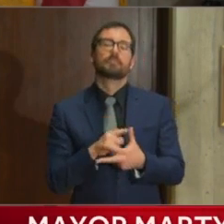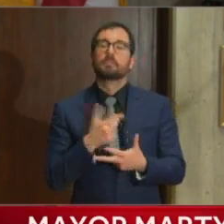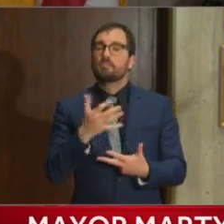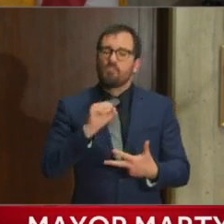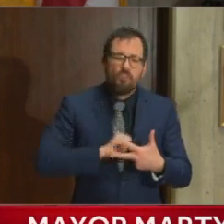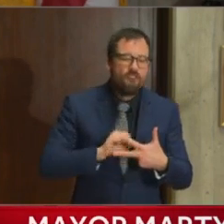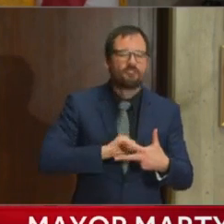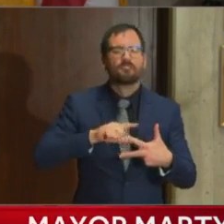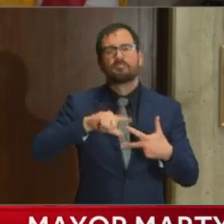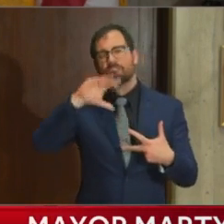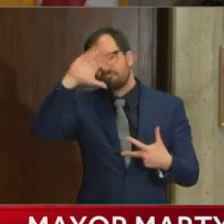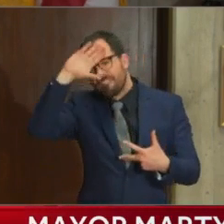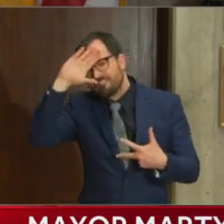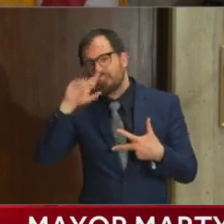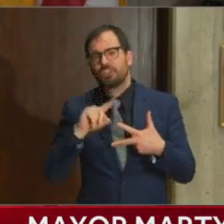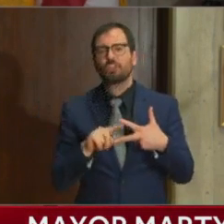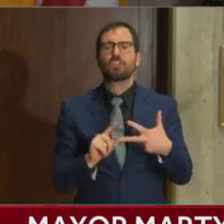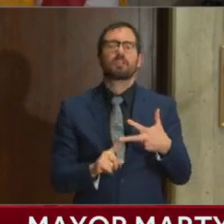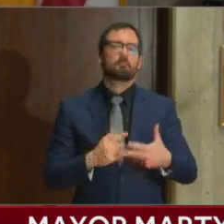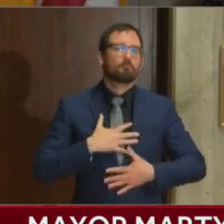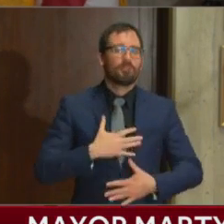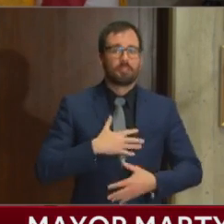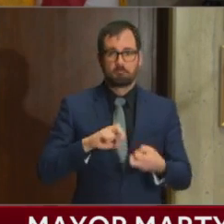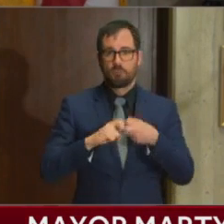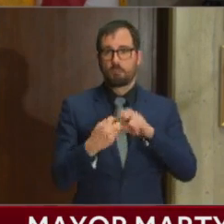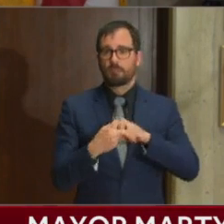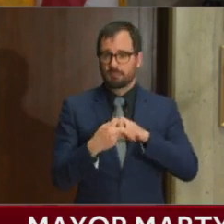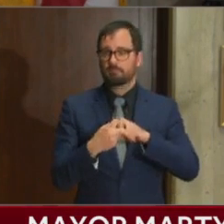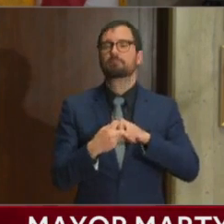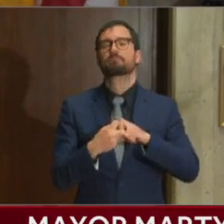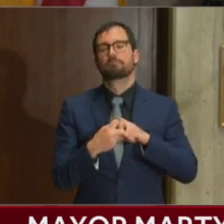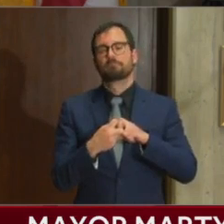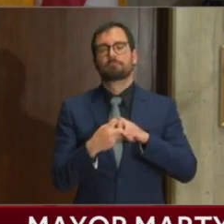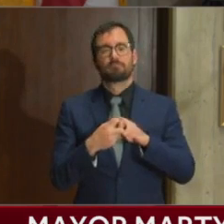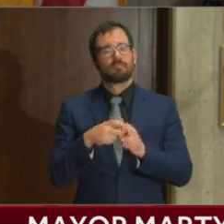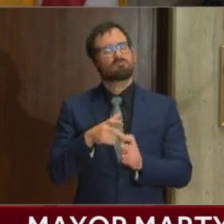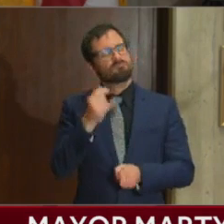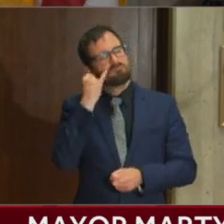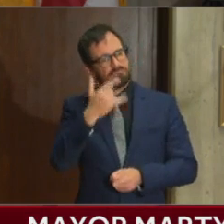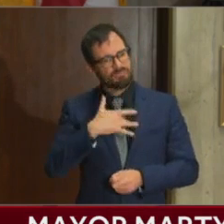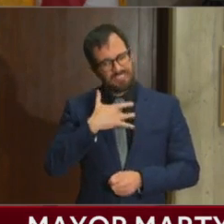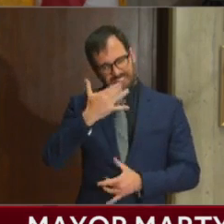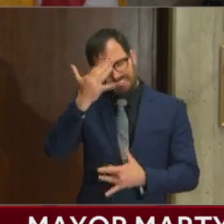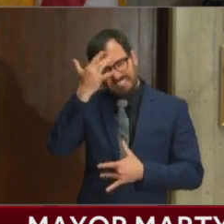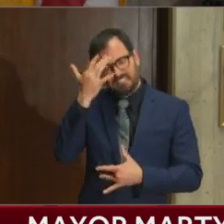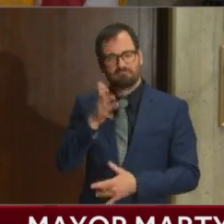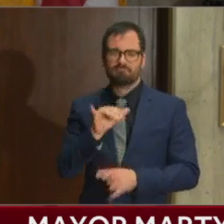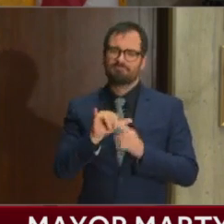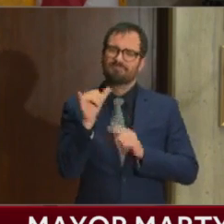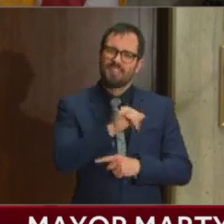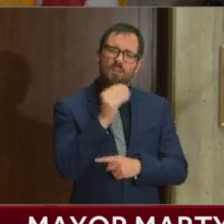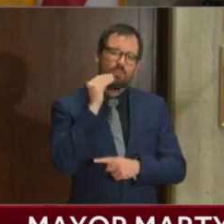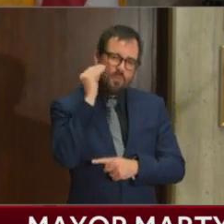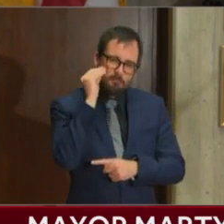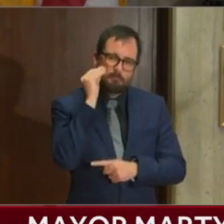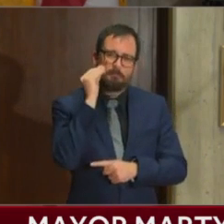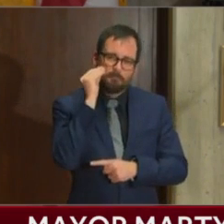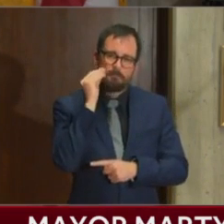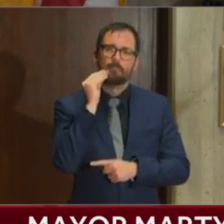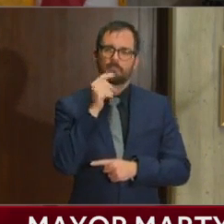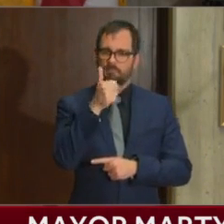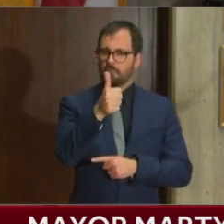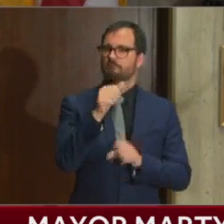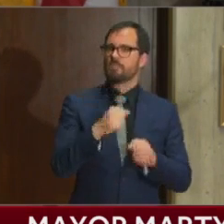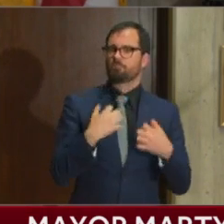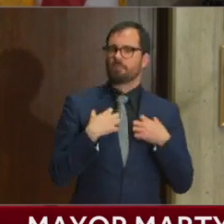sick, isolate yourself from others and call your healthcare provider or call 311 to talk to the mayor's health line.